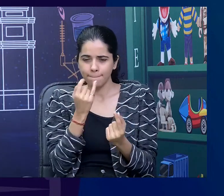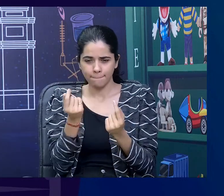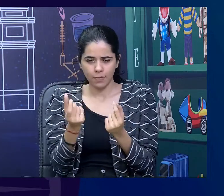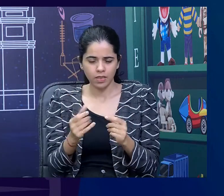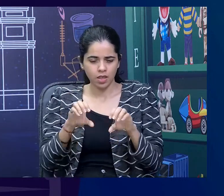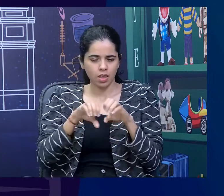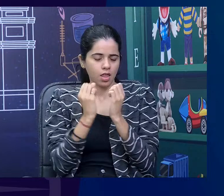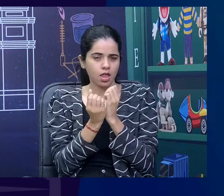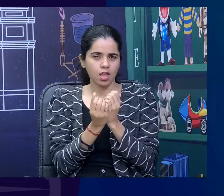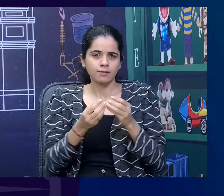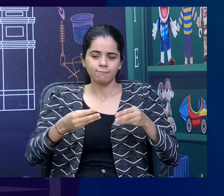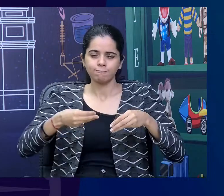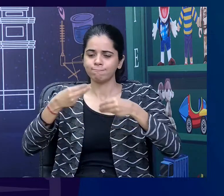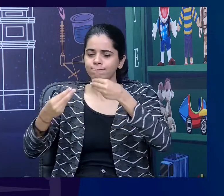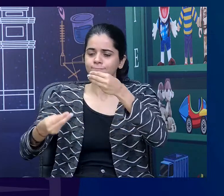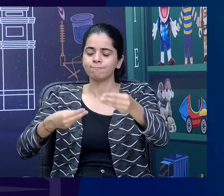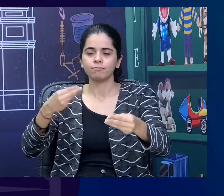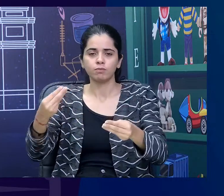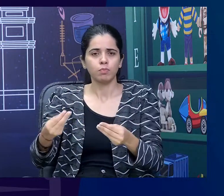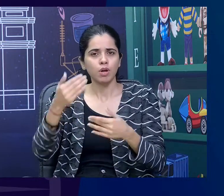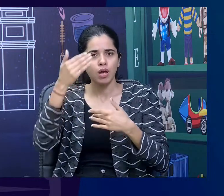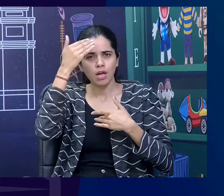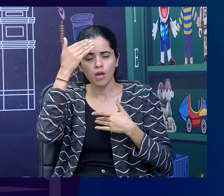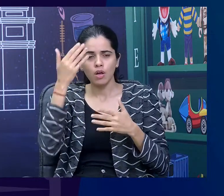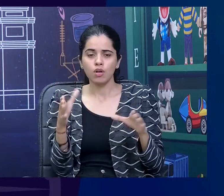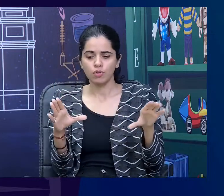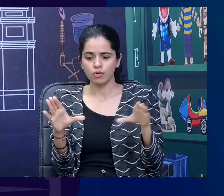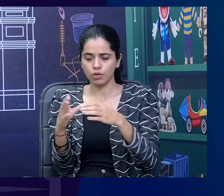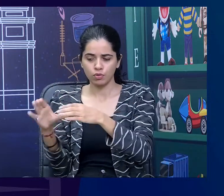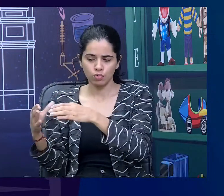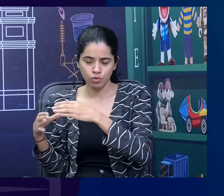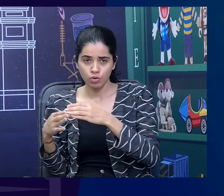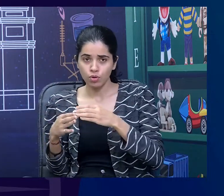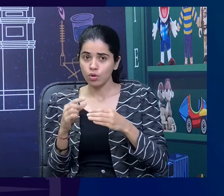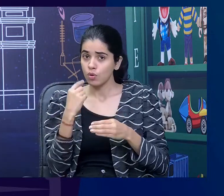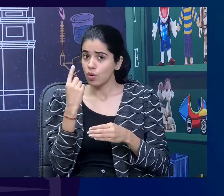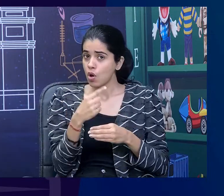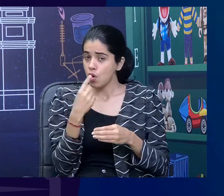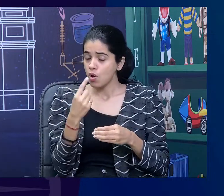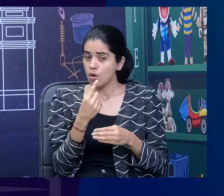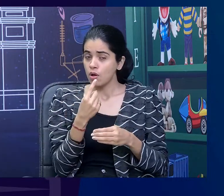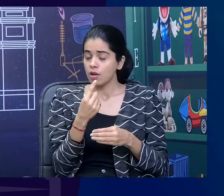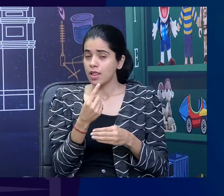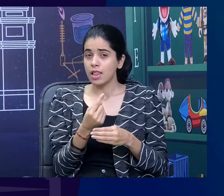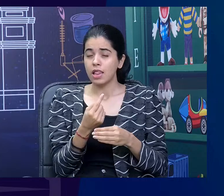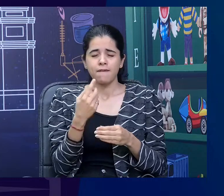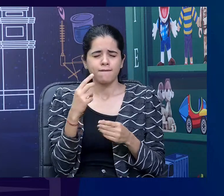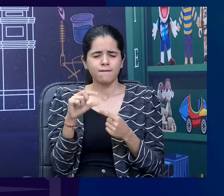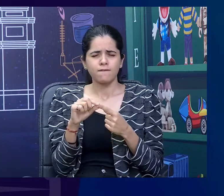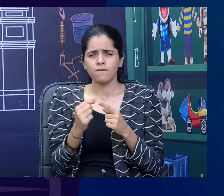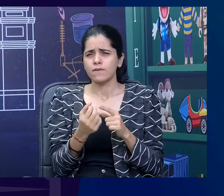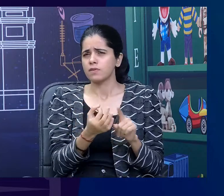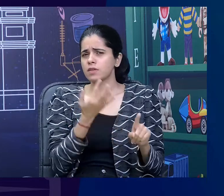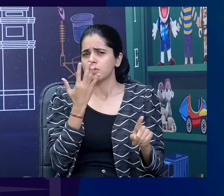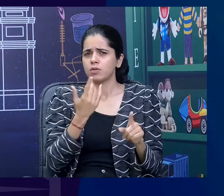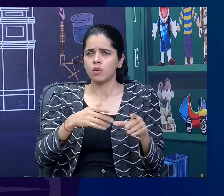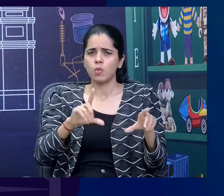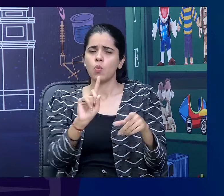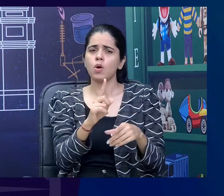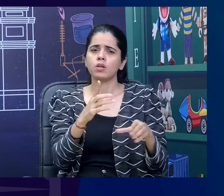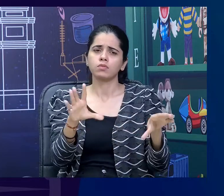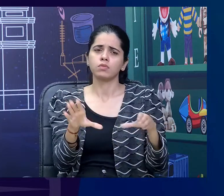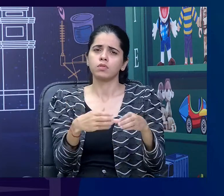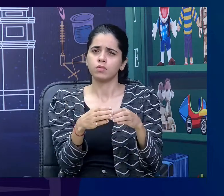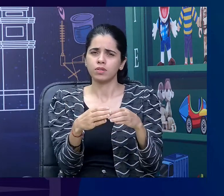back to class and she realized how much children know, which are the groups of kids who really know a lot. They've done it very well. One group of kids